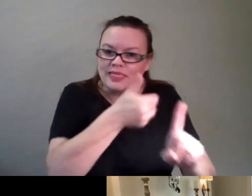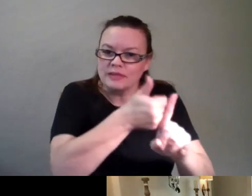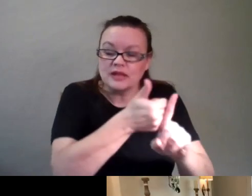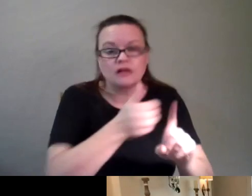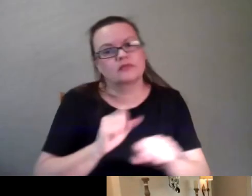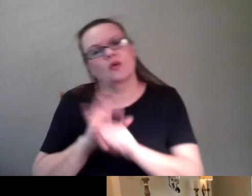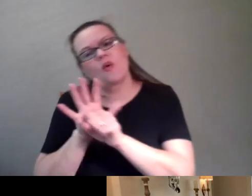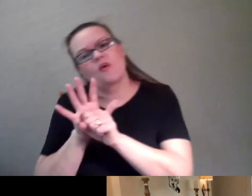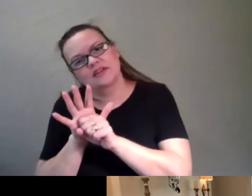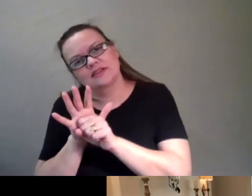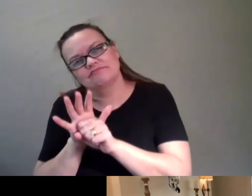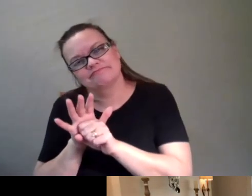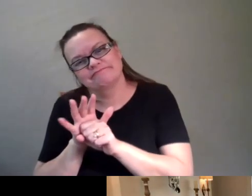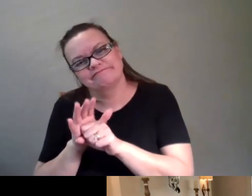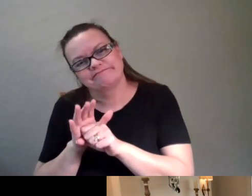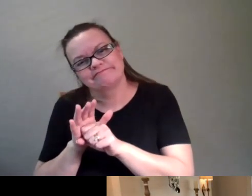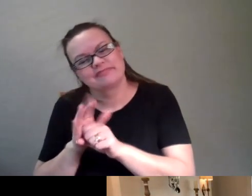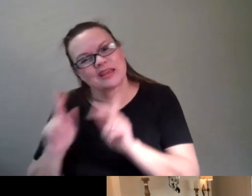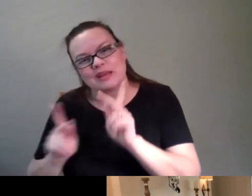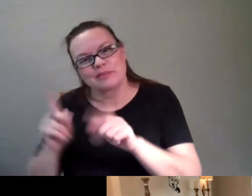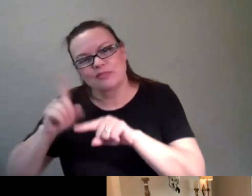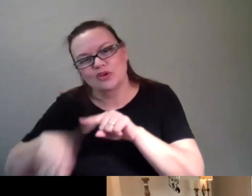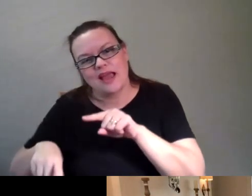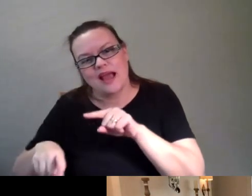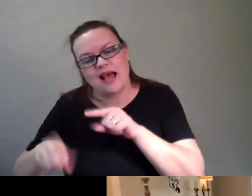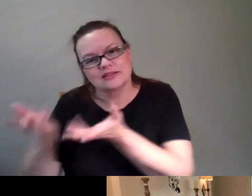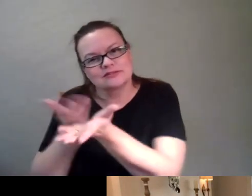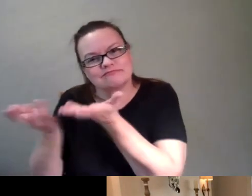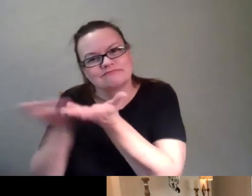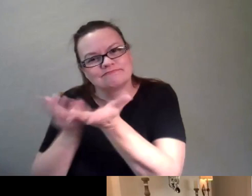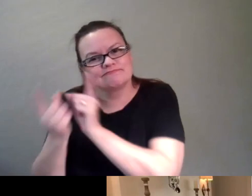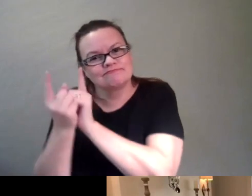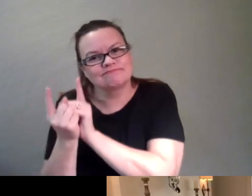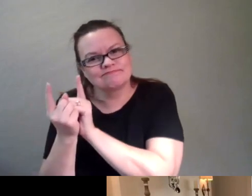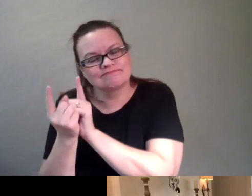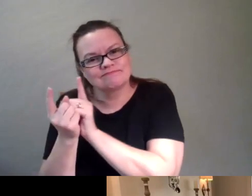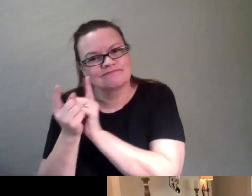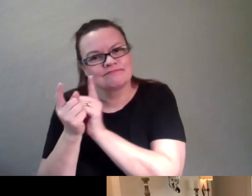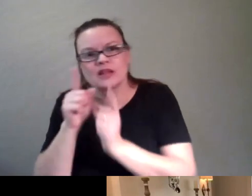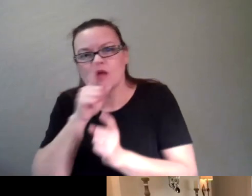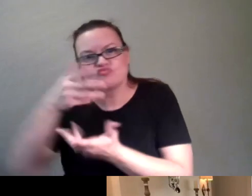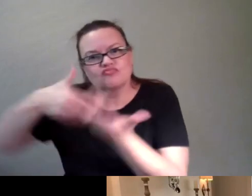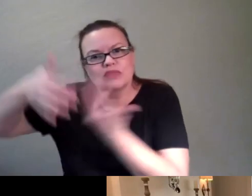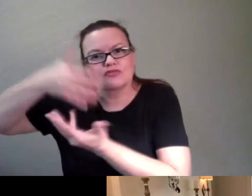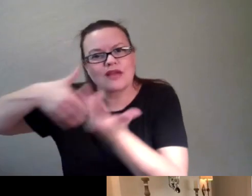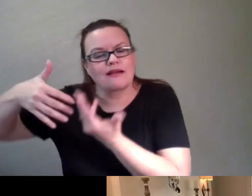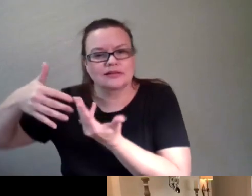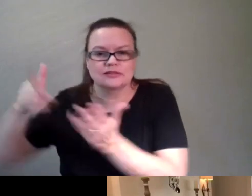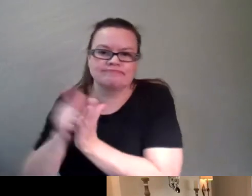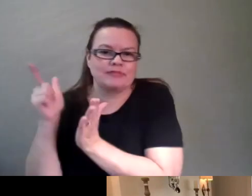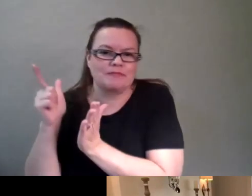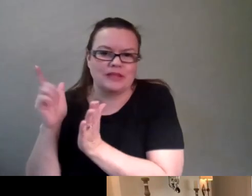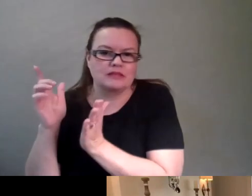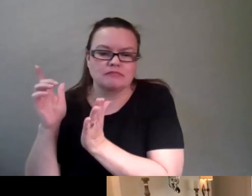era is people are not encountering people nearly as much. They're not interacting, and that